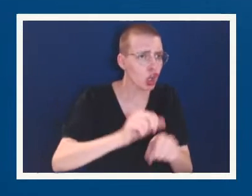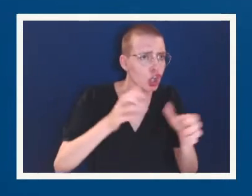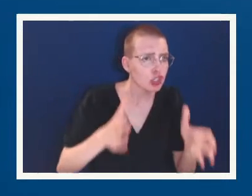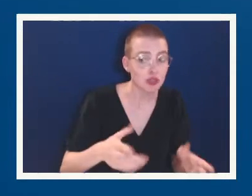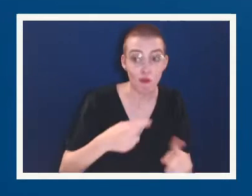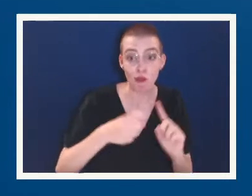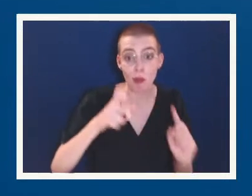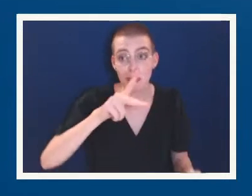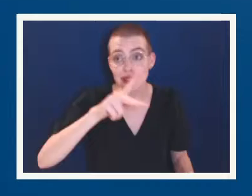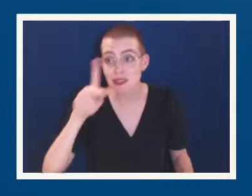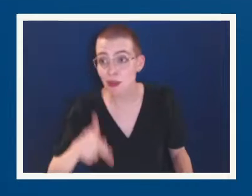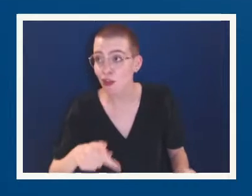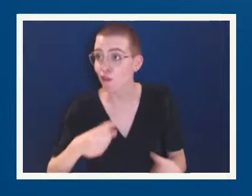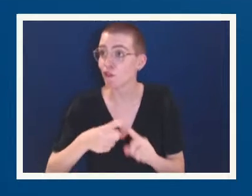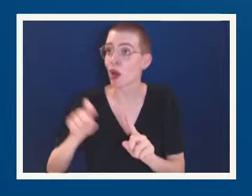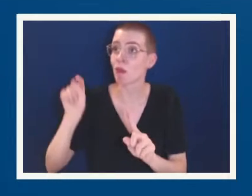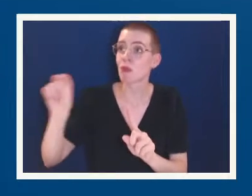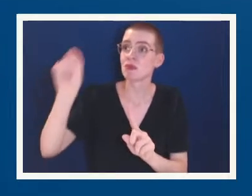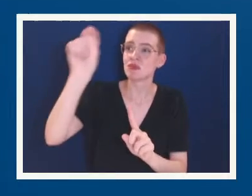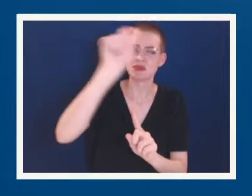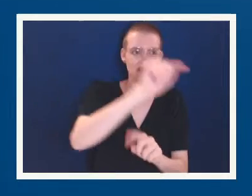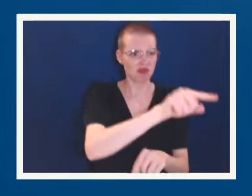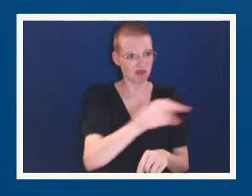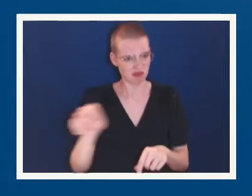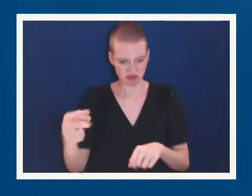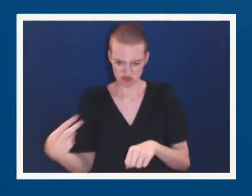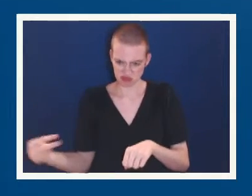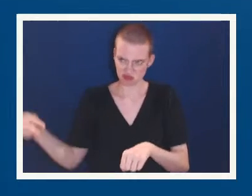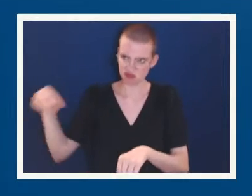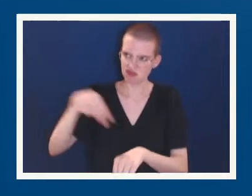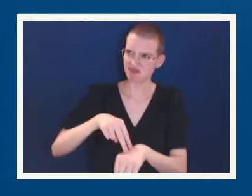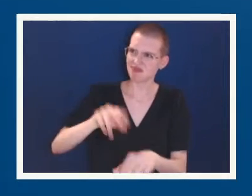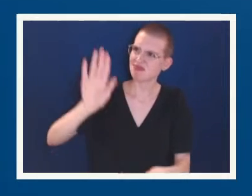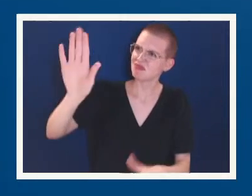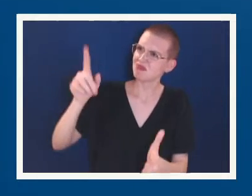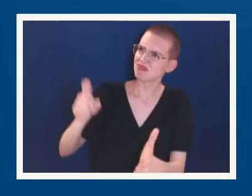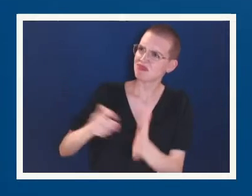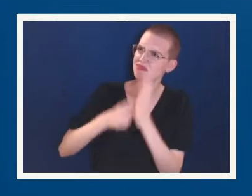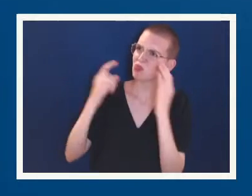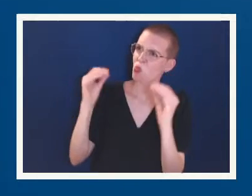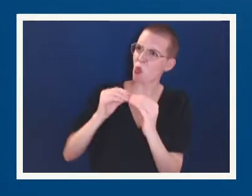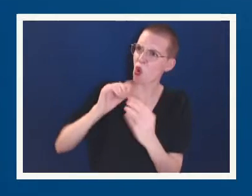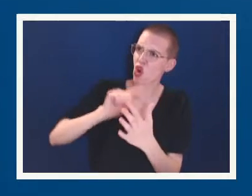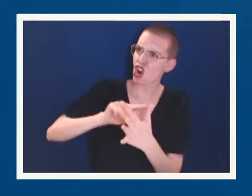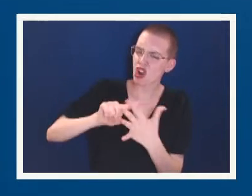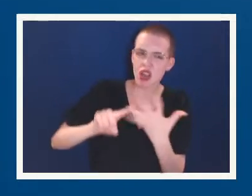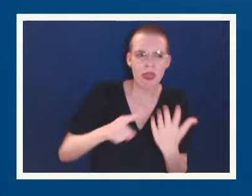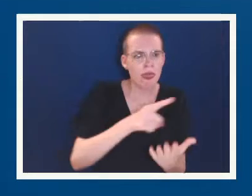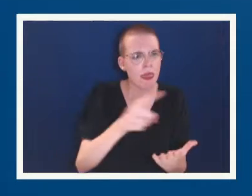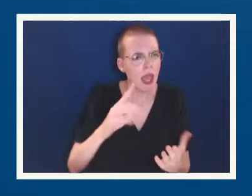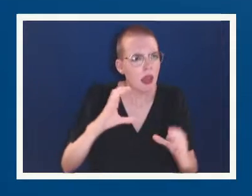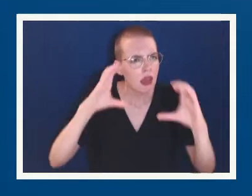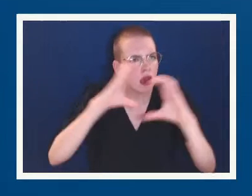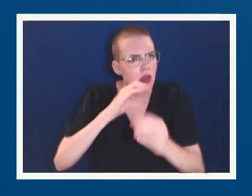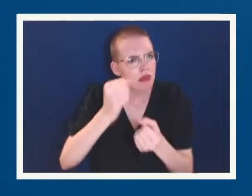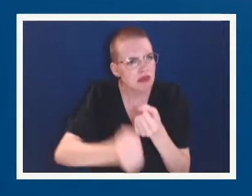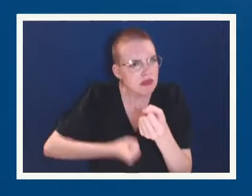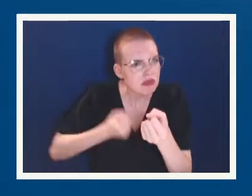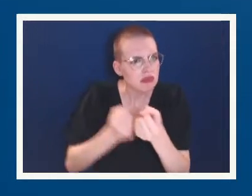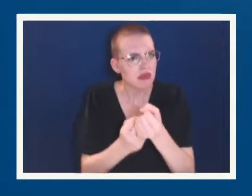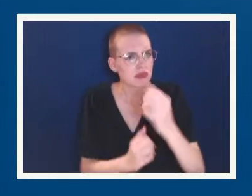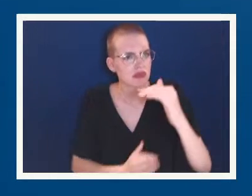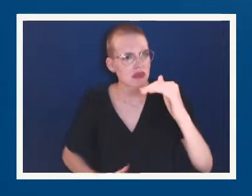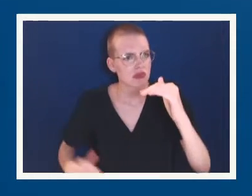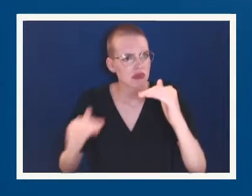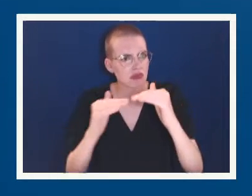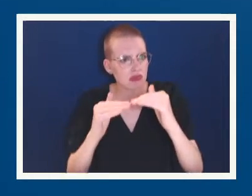up and spoke up and demanded more and sought justice and looked our children in the eyes